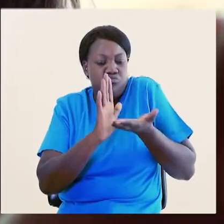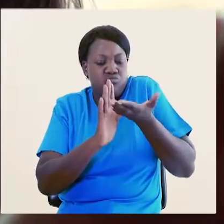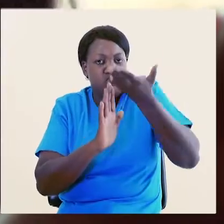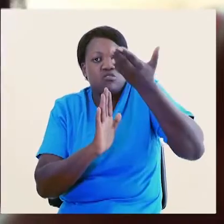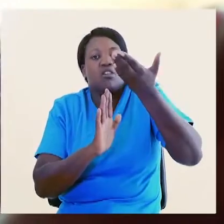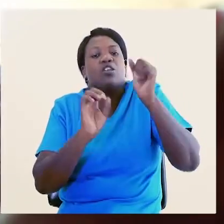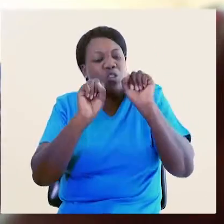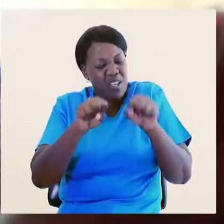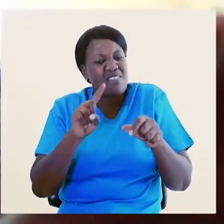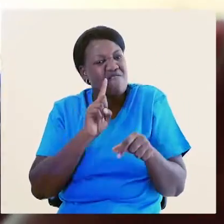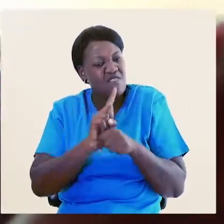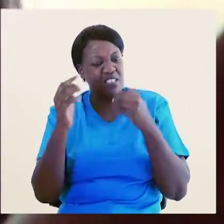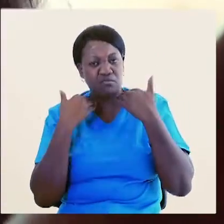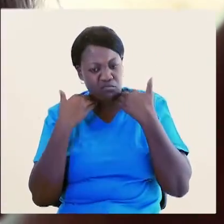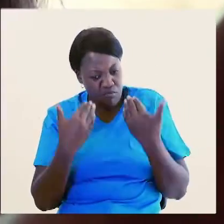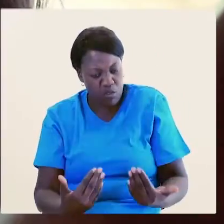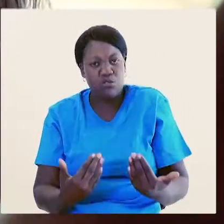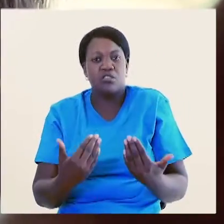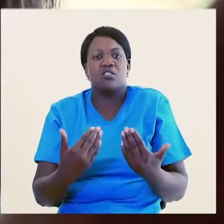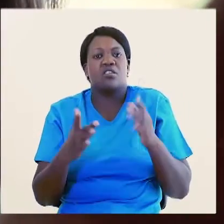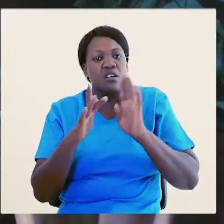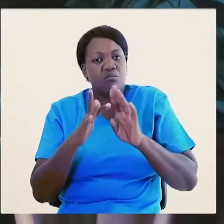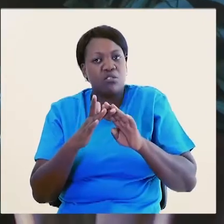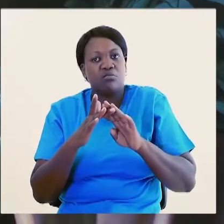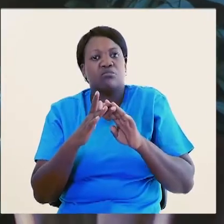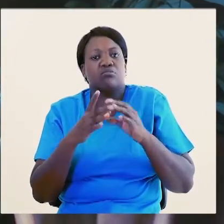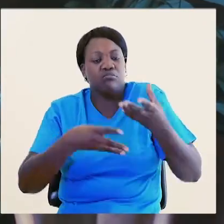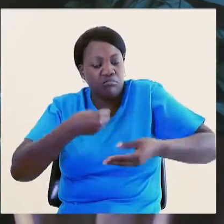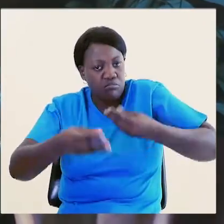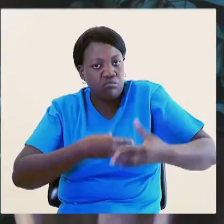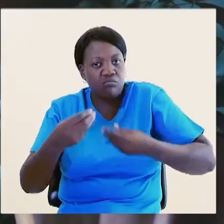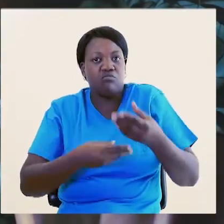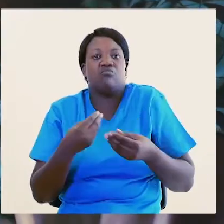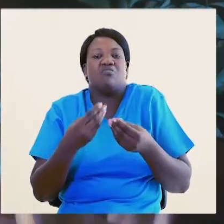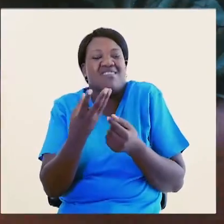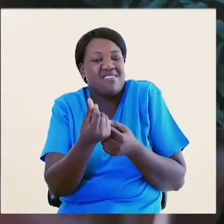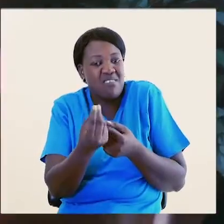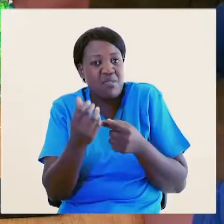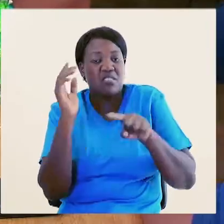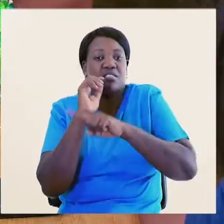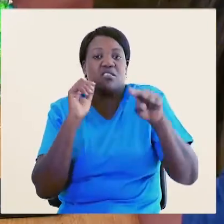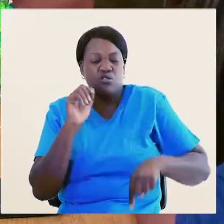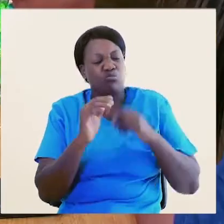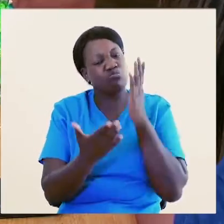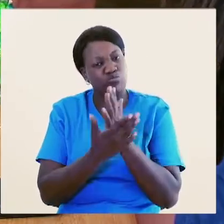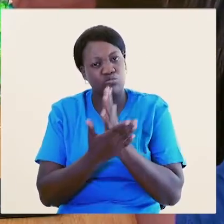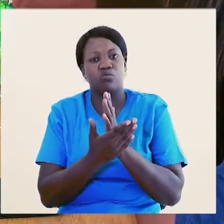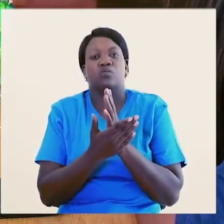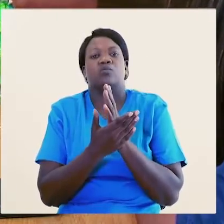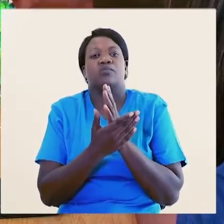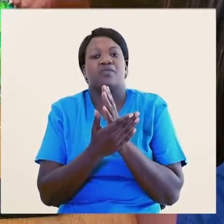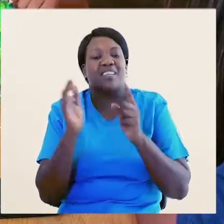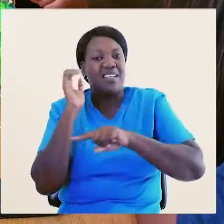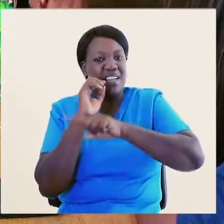first measure of a country's development is usually of its economy, its wealth and resources, right? That's right, Luisa. You know,